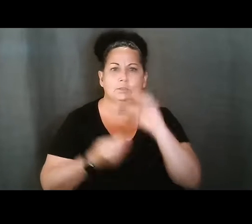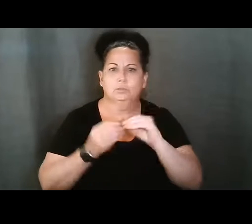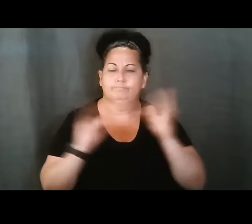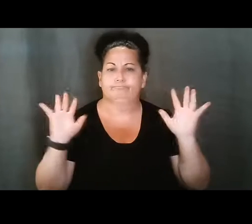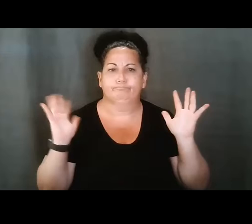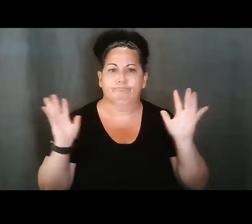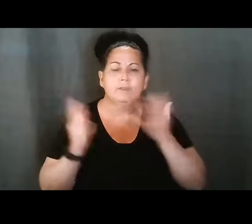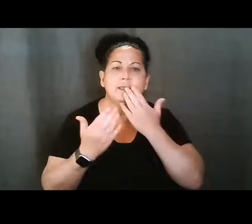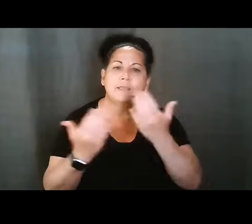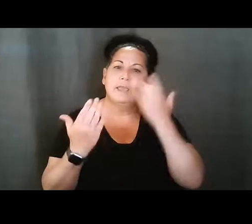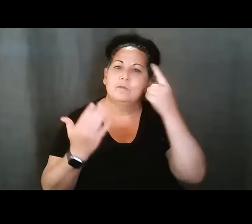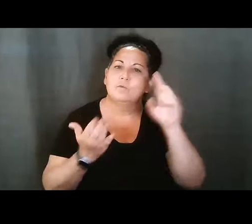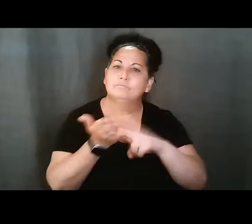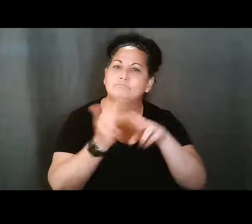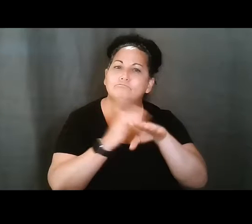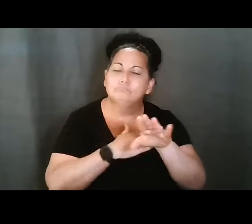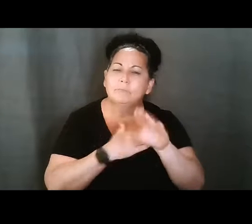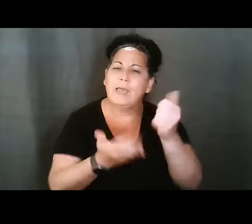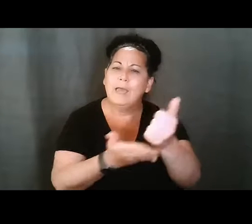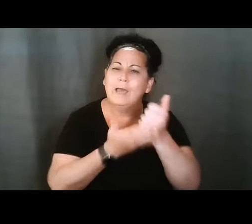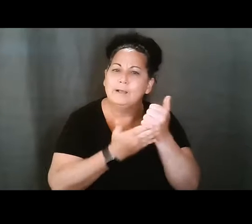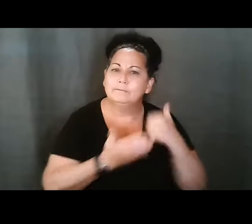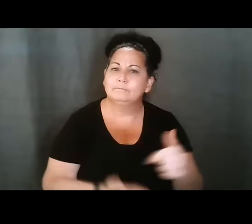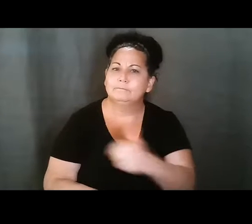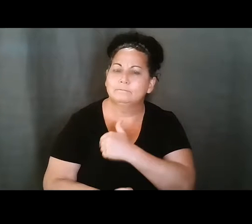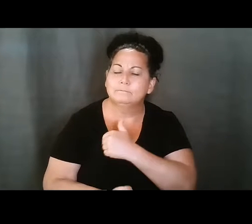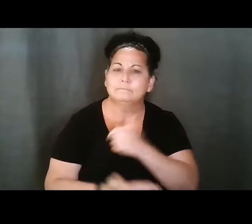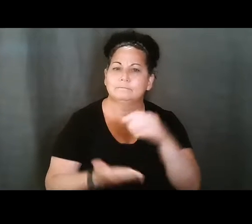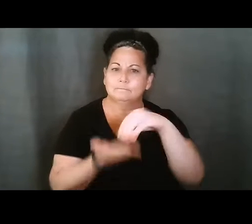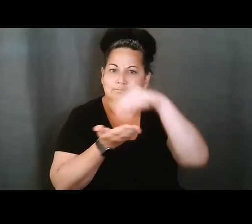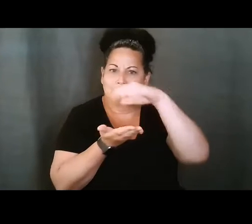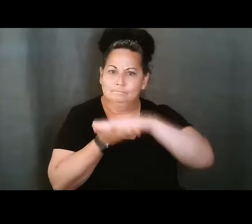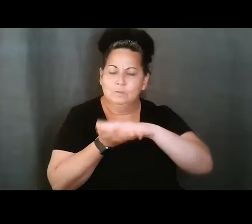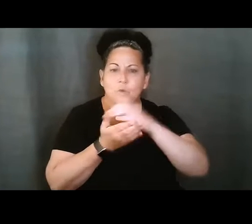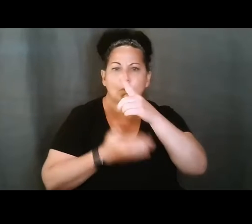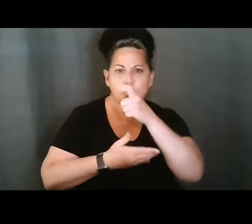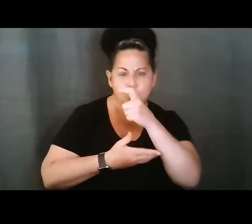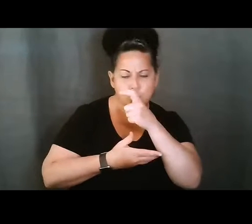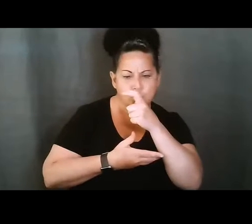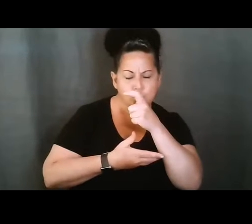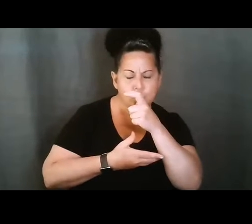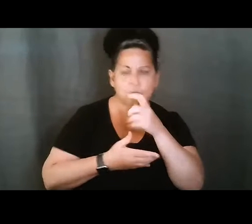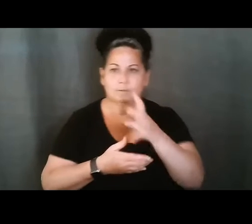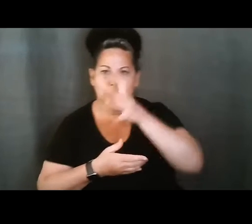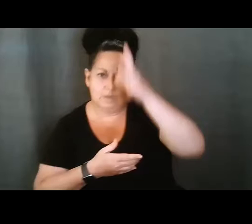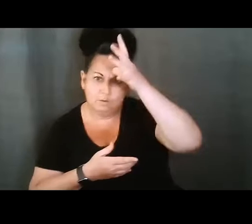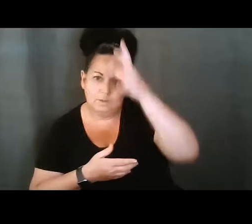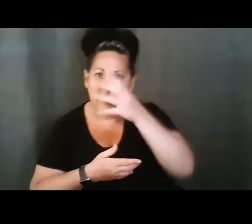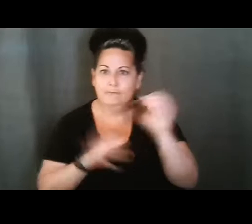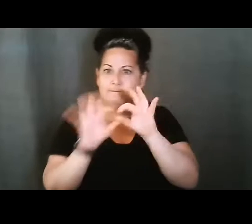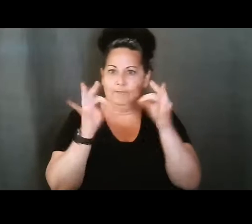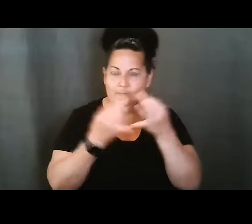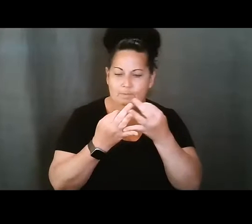signing in. This helps us keep a record of all parents and family members who attend